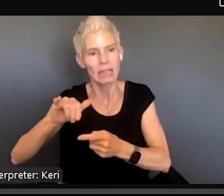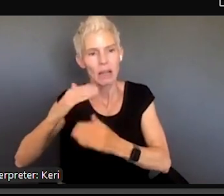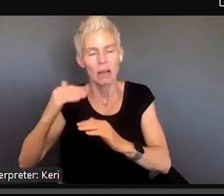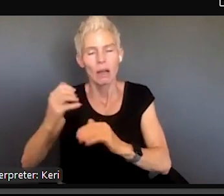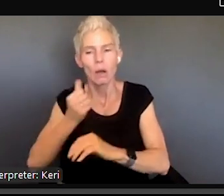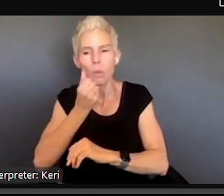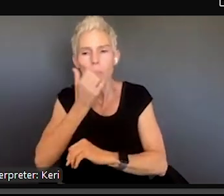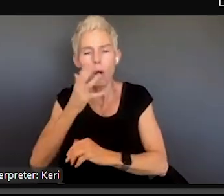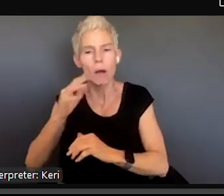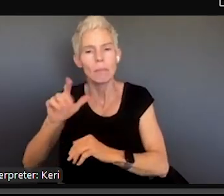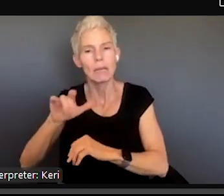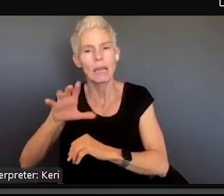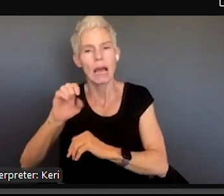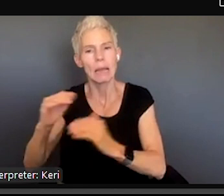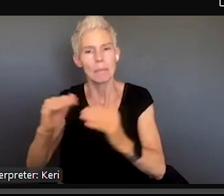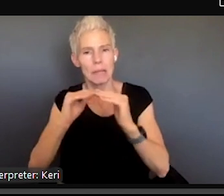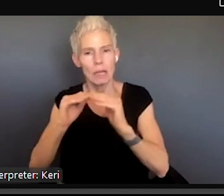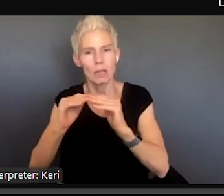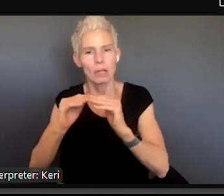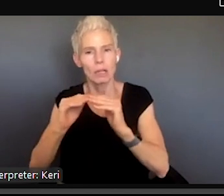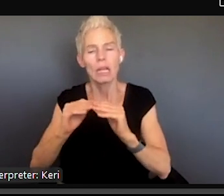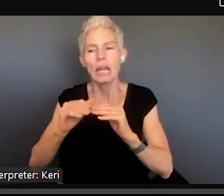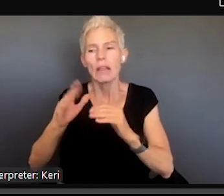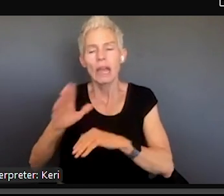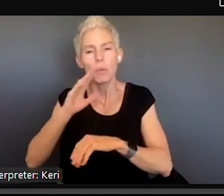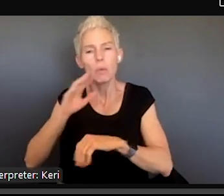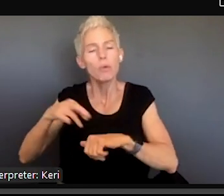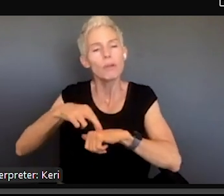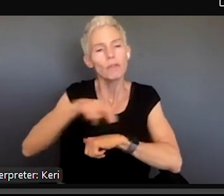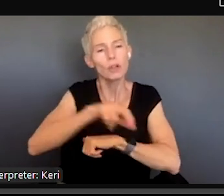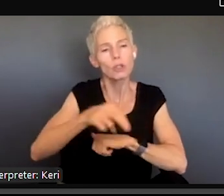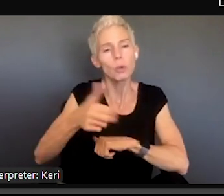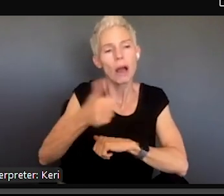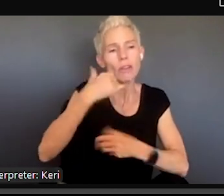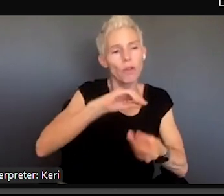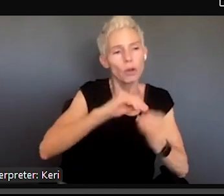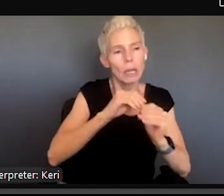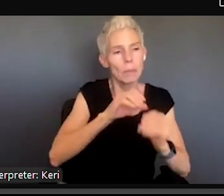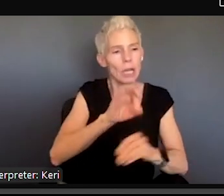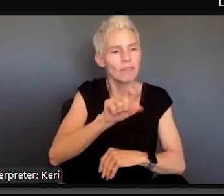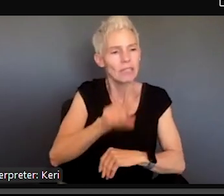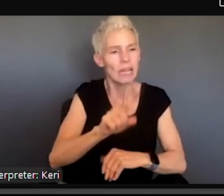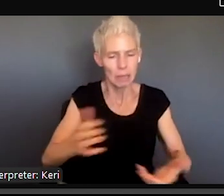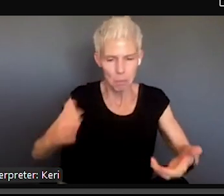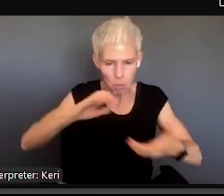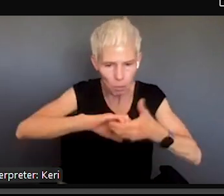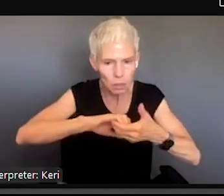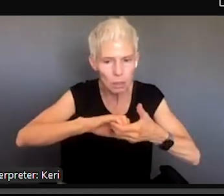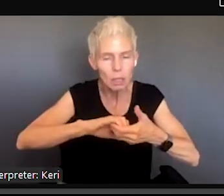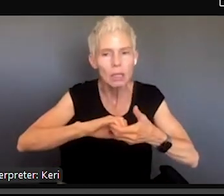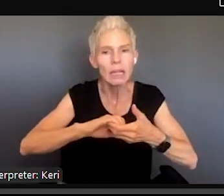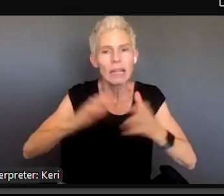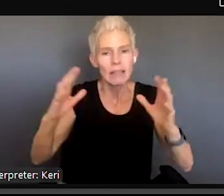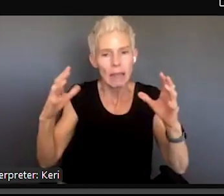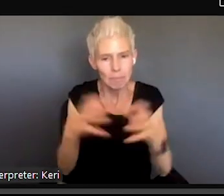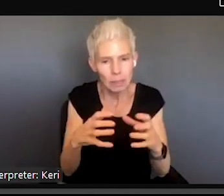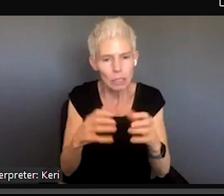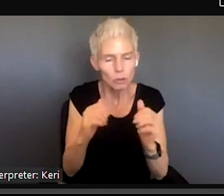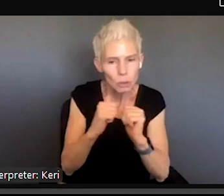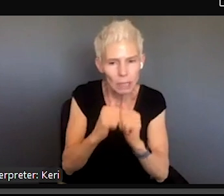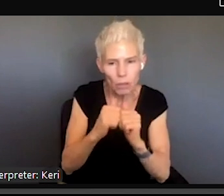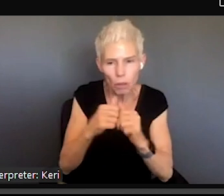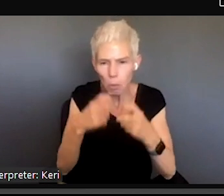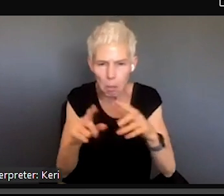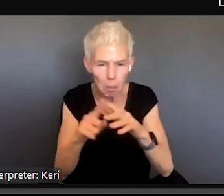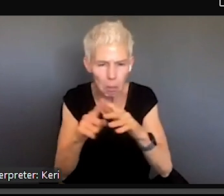They suggest the other line to folks if they need to, but it's a real collaborative partnership. They meet together to problem solve and figure out things